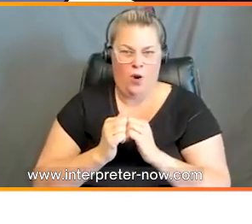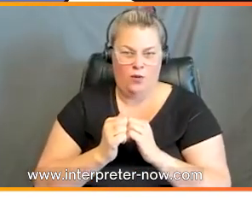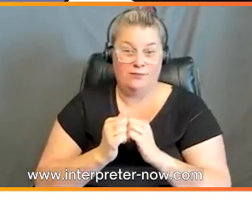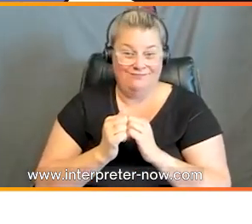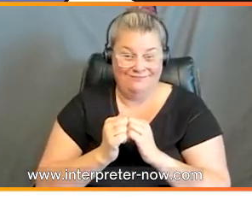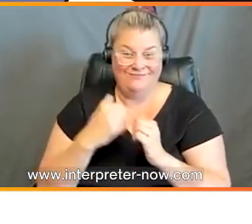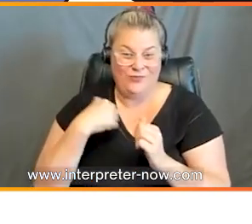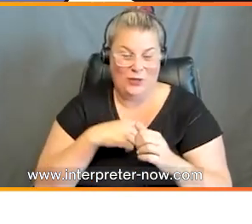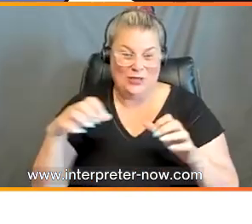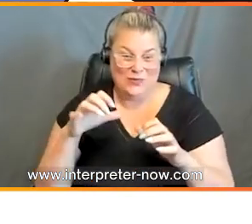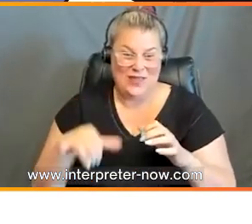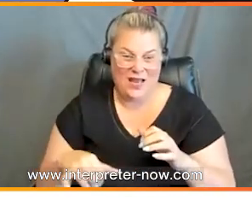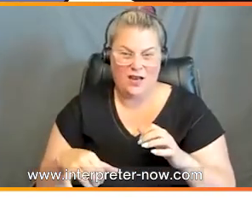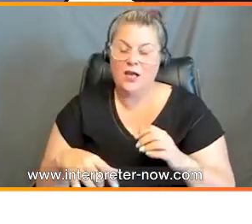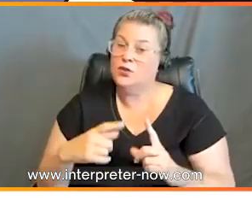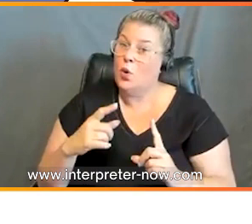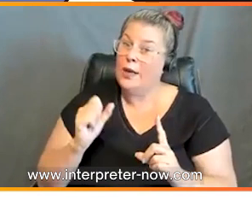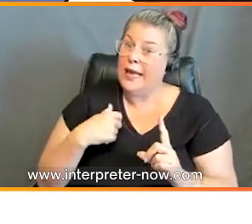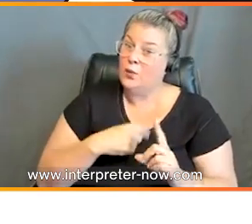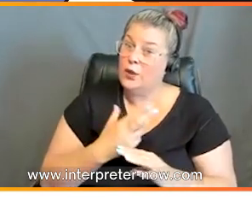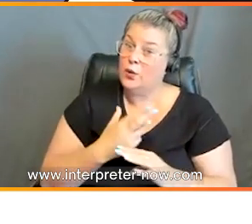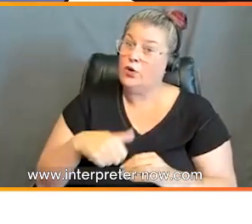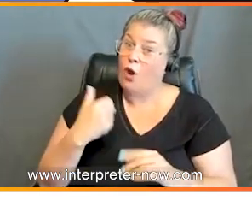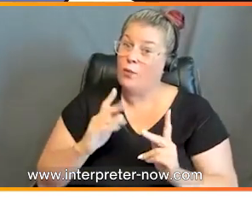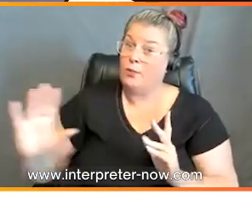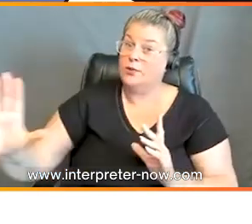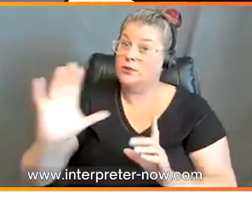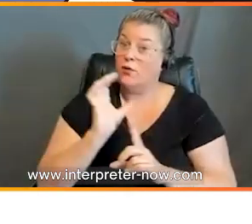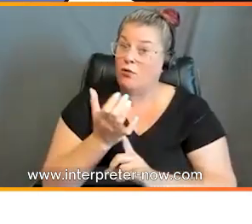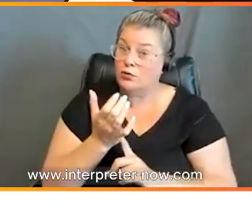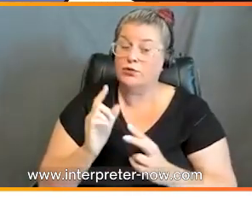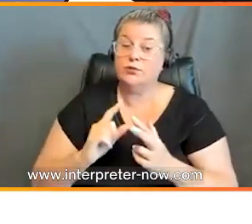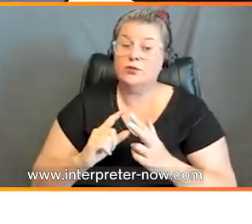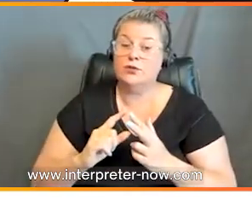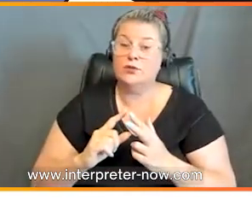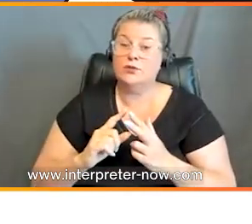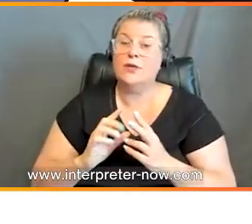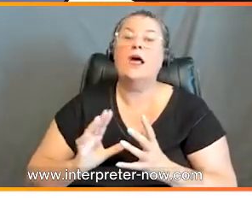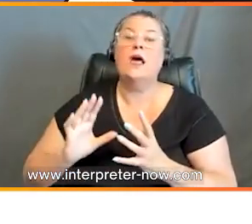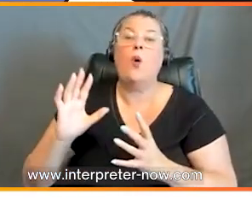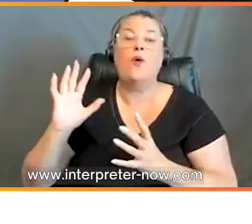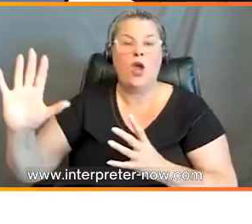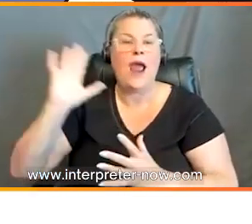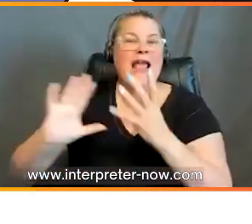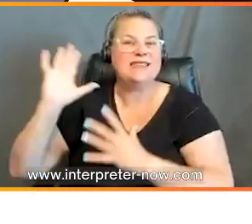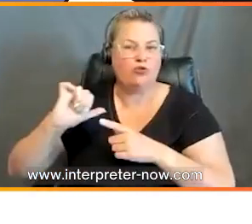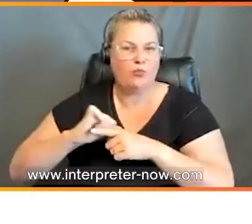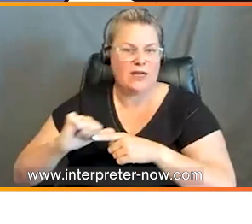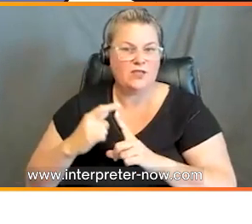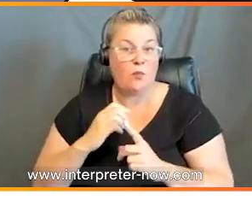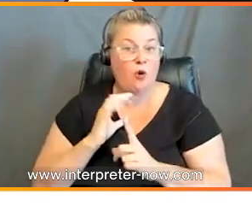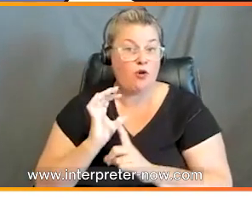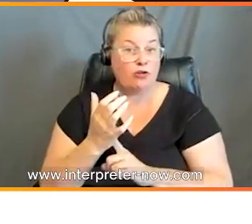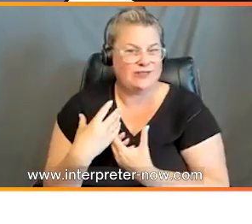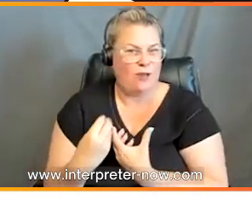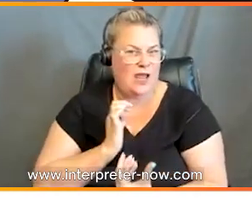question is, are we able to use other people's cultures, other ancestral practices from cultures outside our own to heal? And